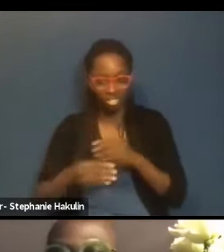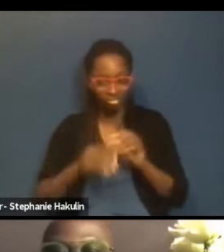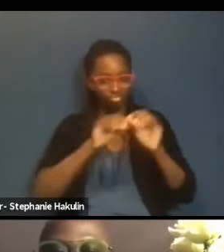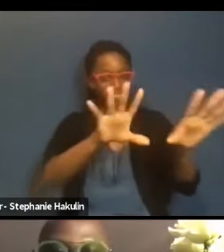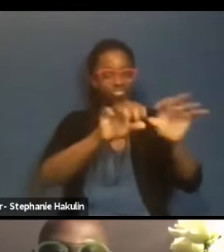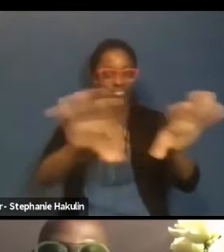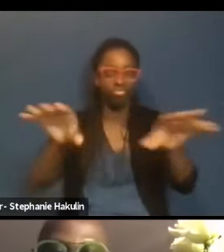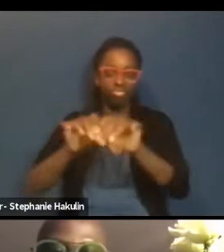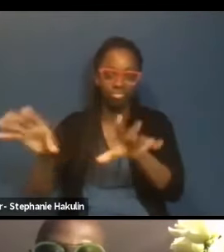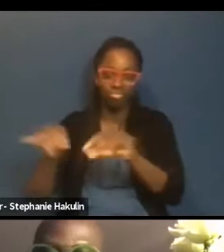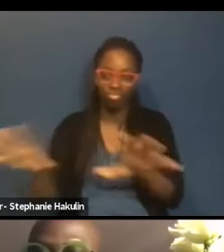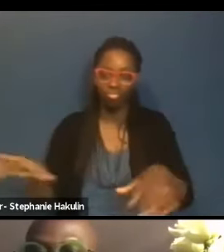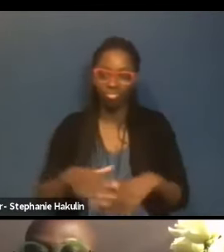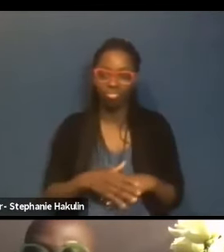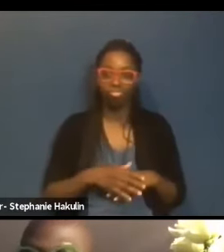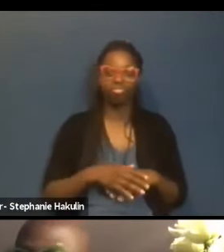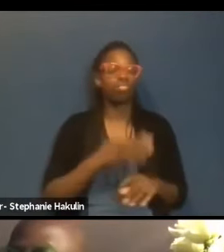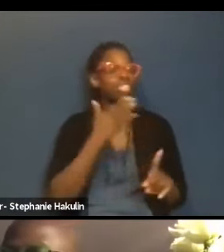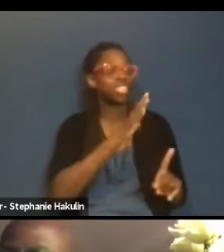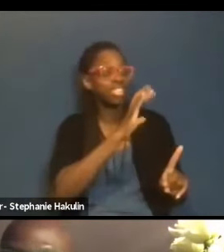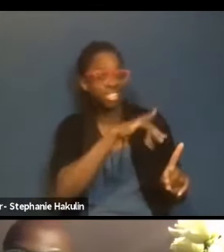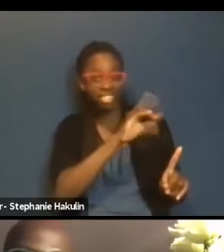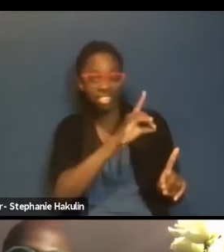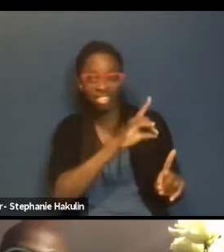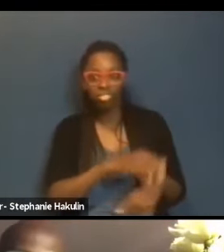Real quick. For that last poet from LA,